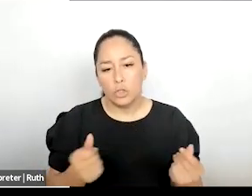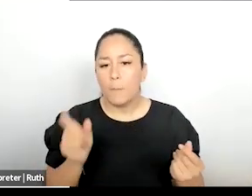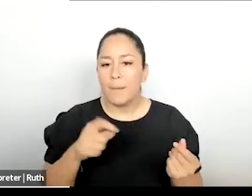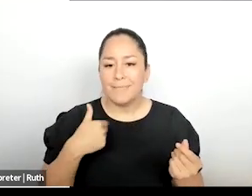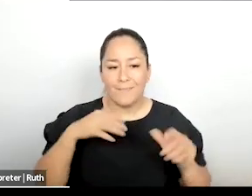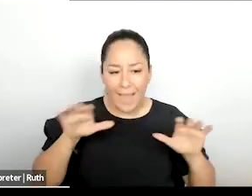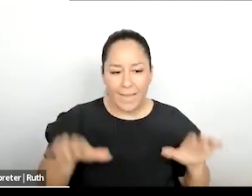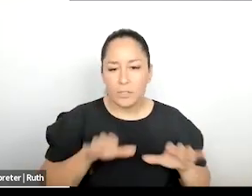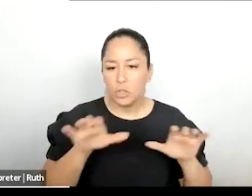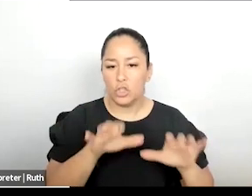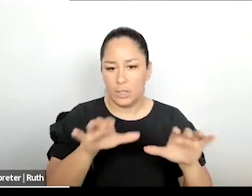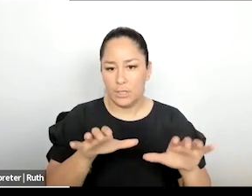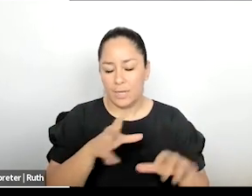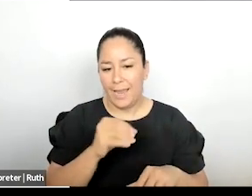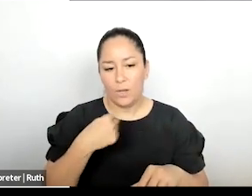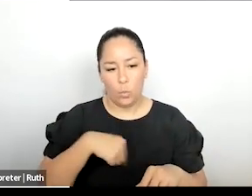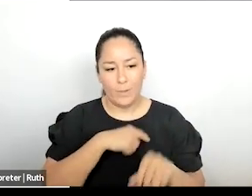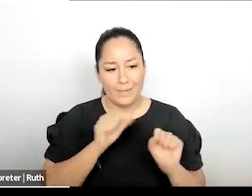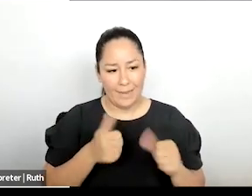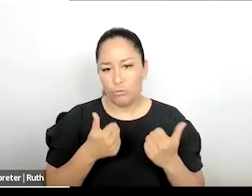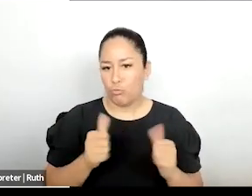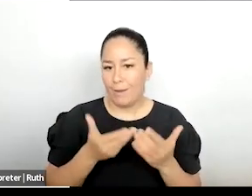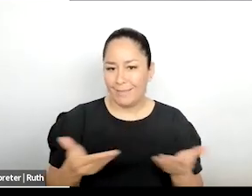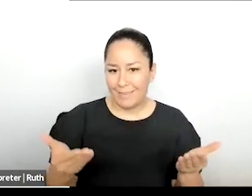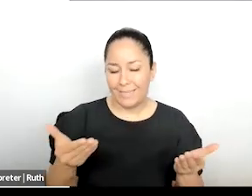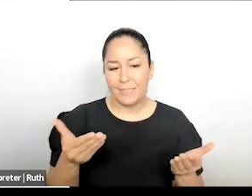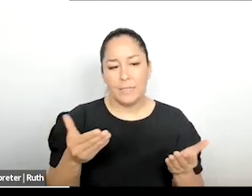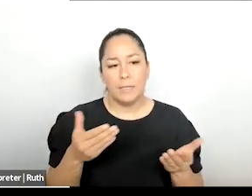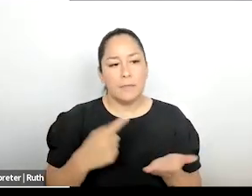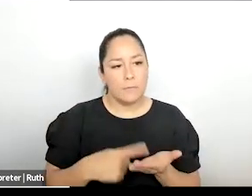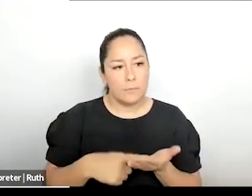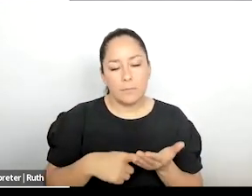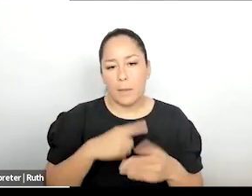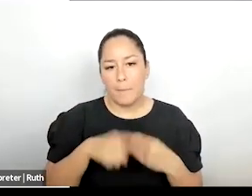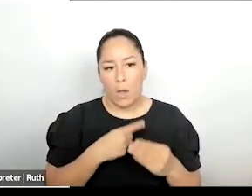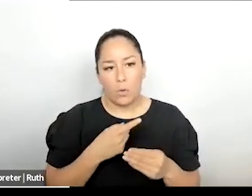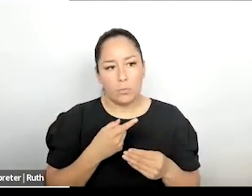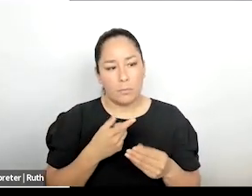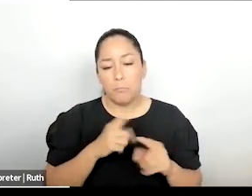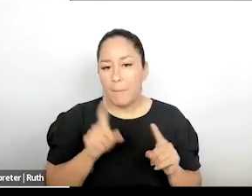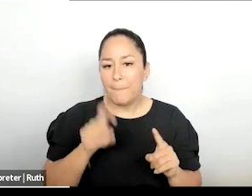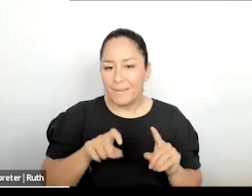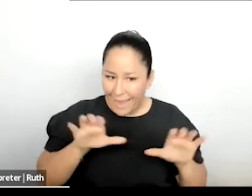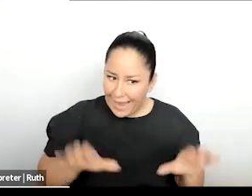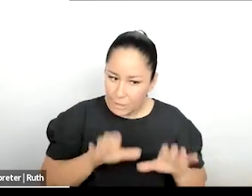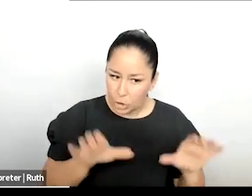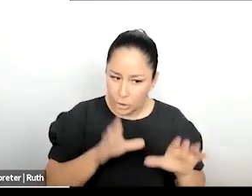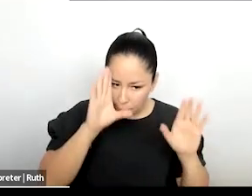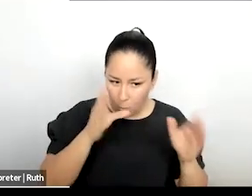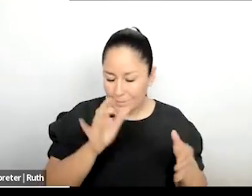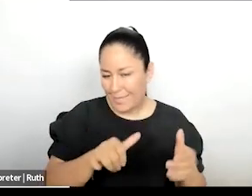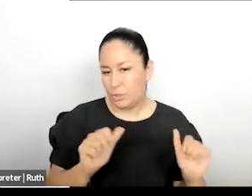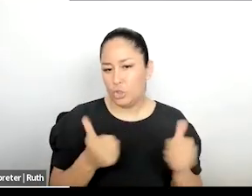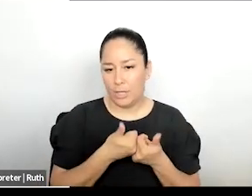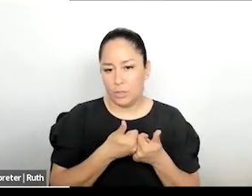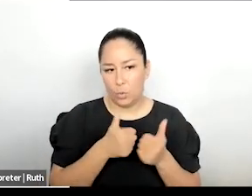action going on there. And it's okay to try things that maybe you're unsure about, but there has to be action forward on trying to address the